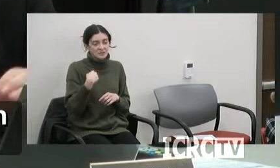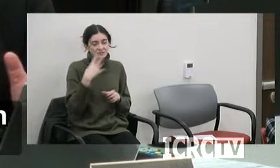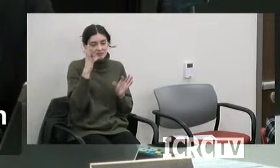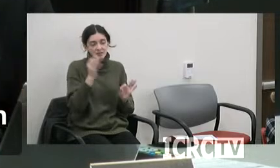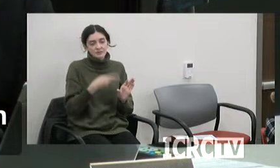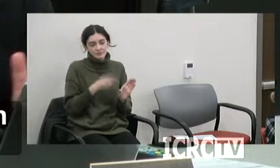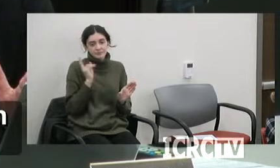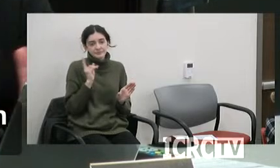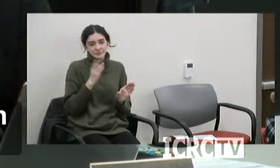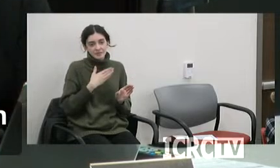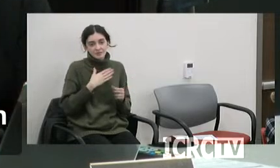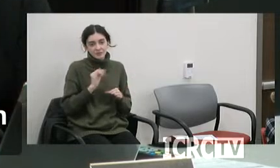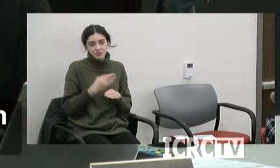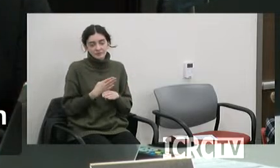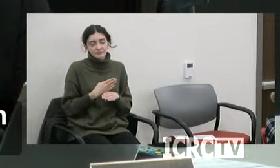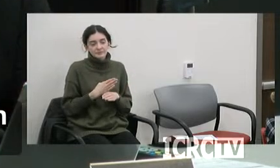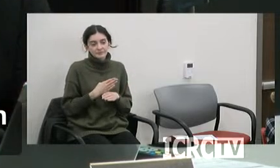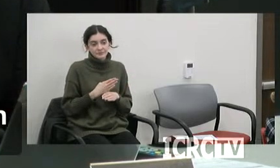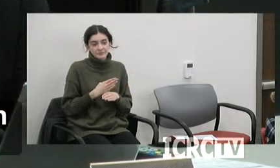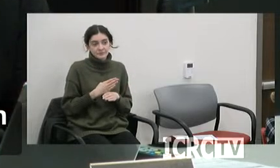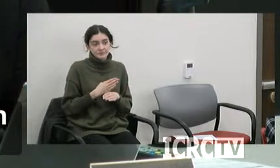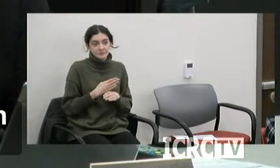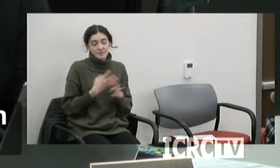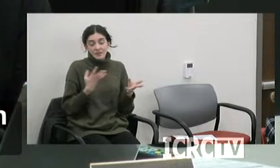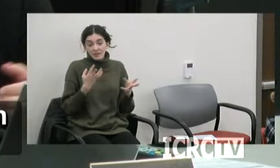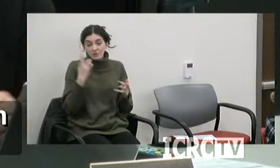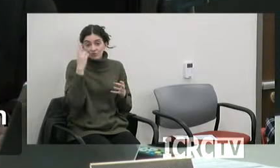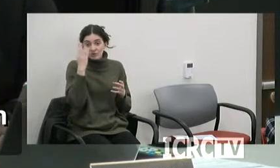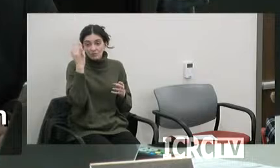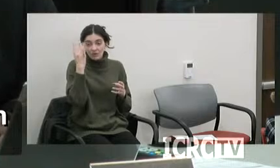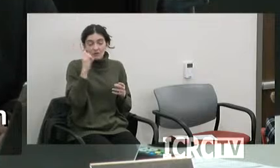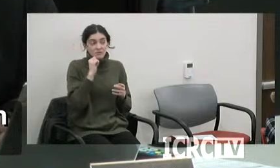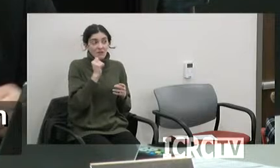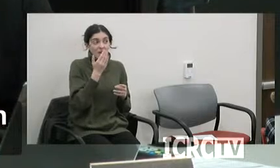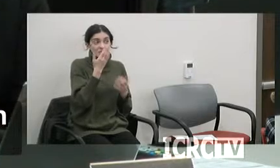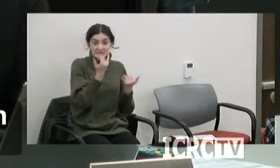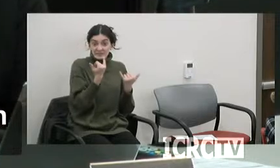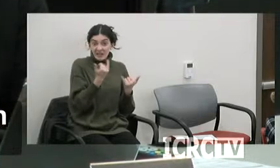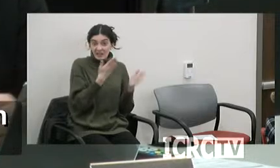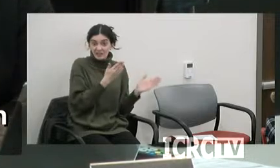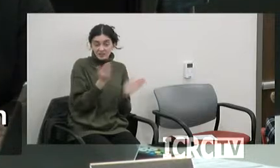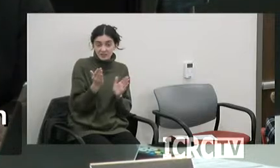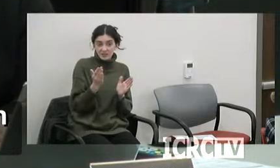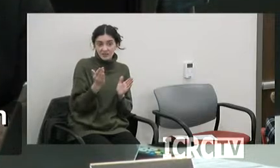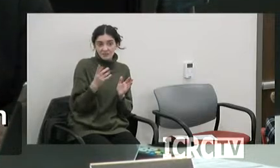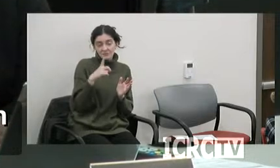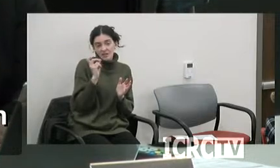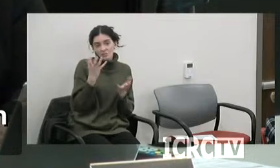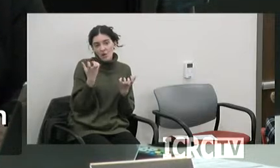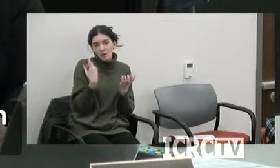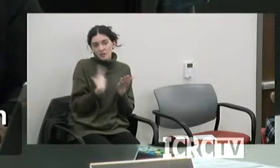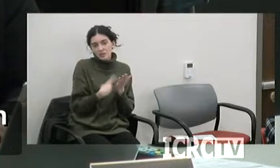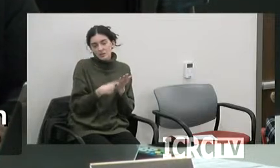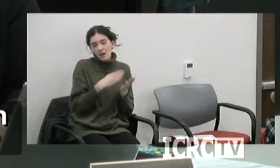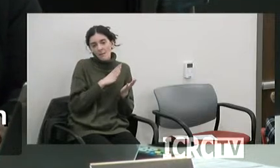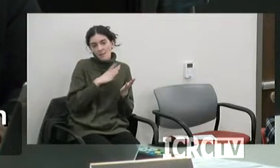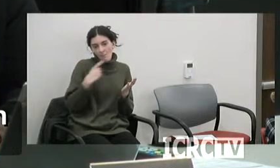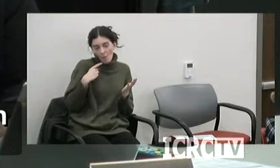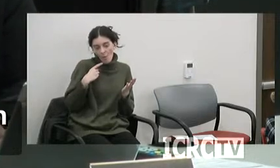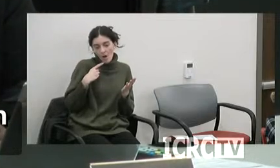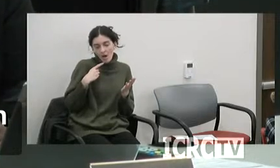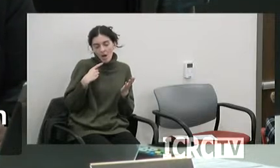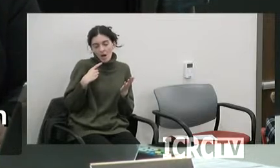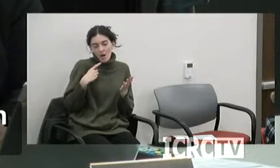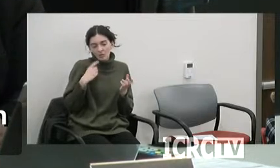You know, and part of the reason why it wasn't on the agenda this evening is because I wanted to speak with the board about a transition plan to make sure